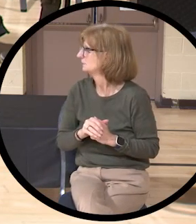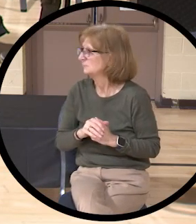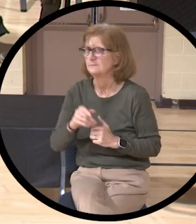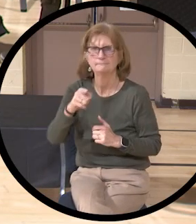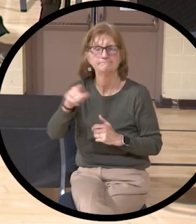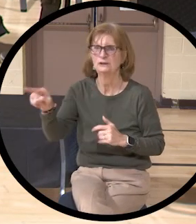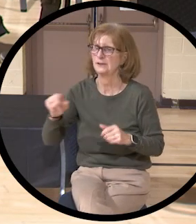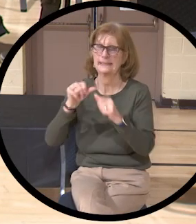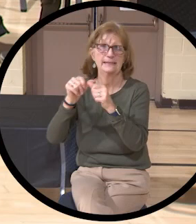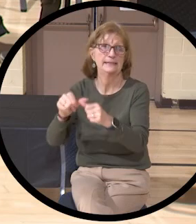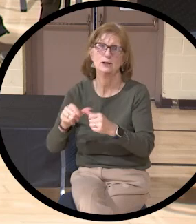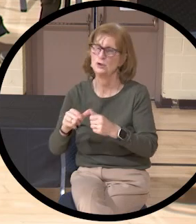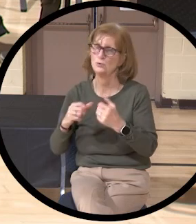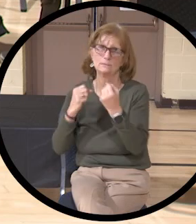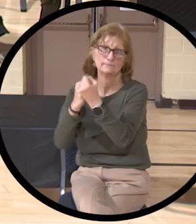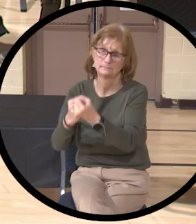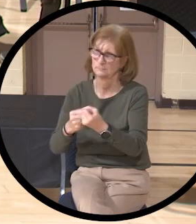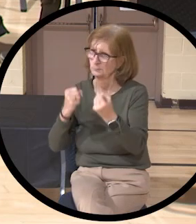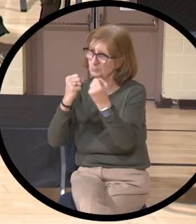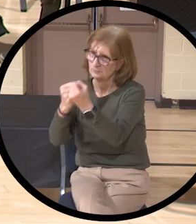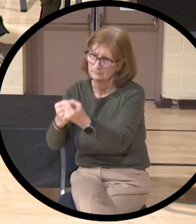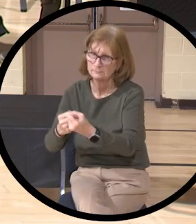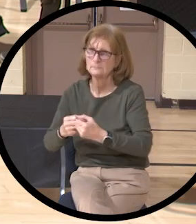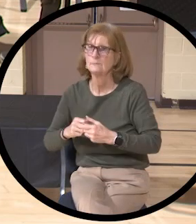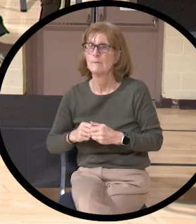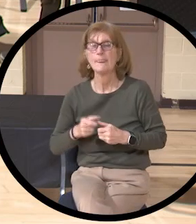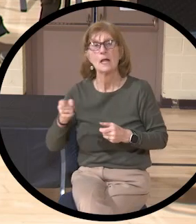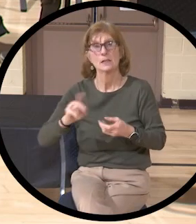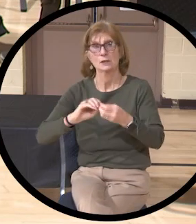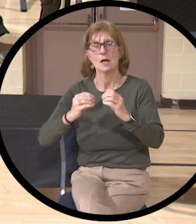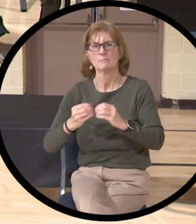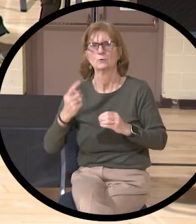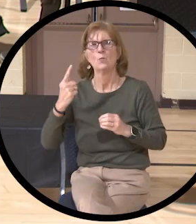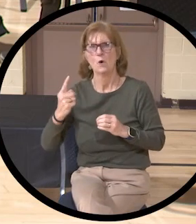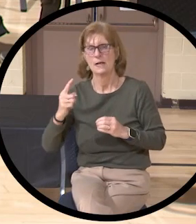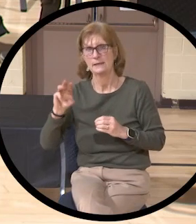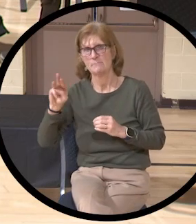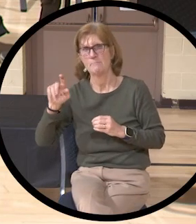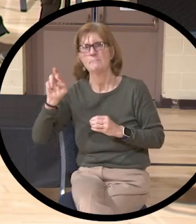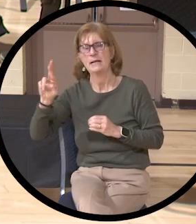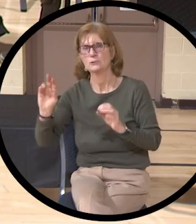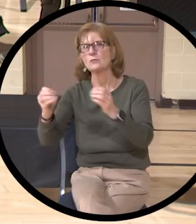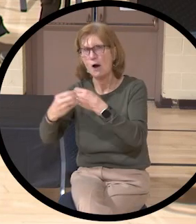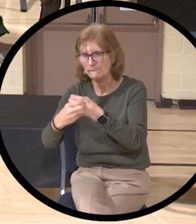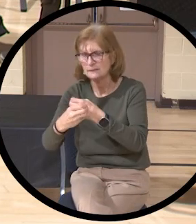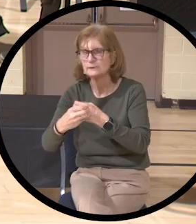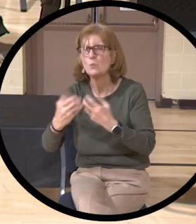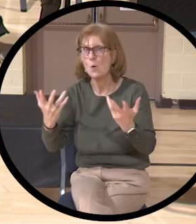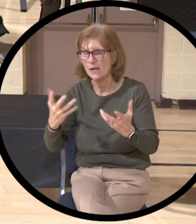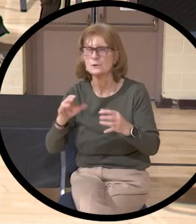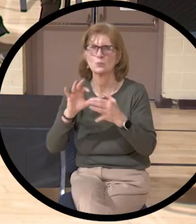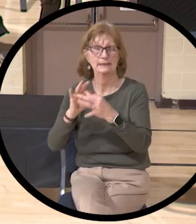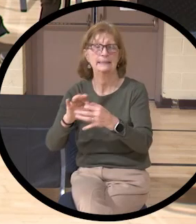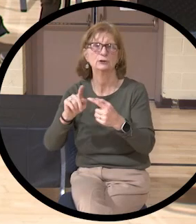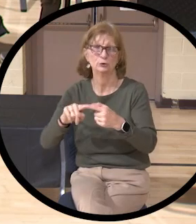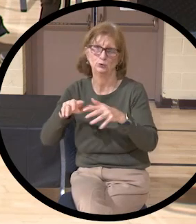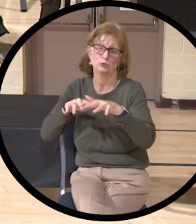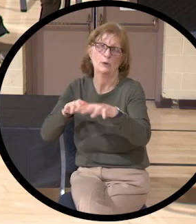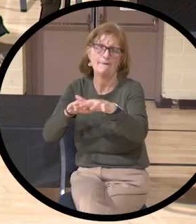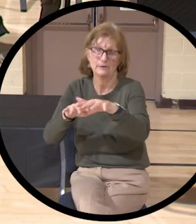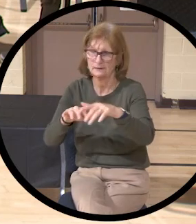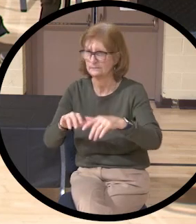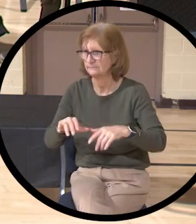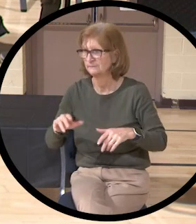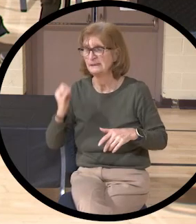advocate for it. I think we heard the #1 most requested thing at the mayor's office level last year was traffic calming, which if you told me that 5